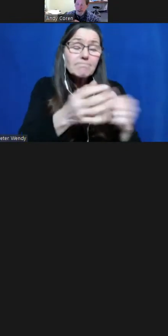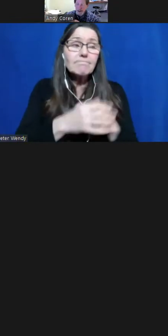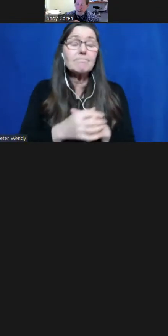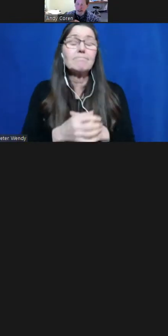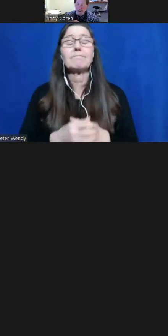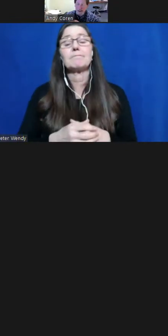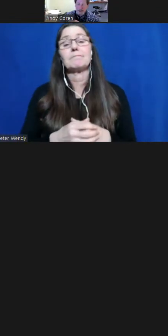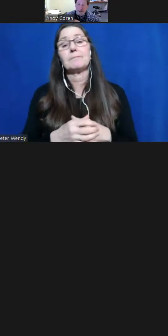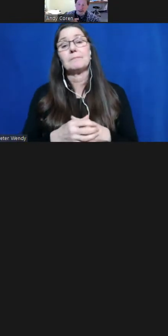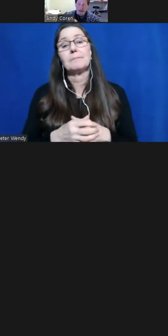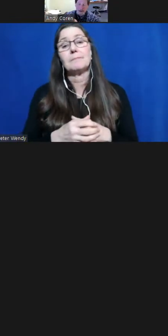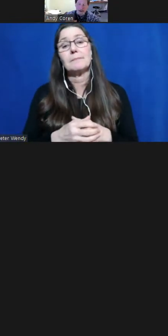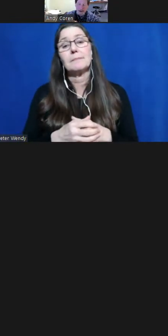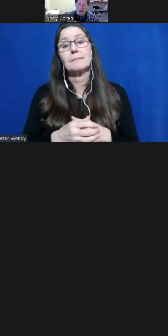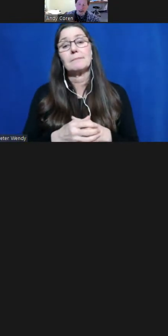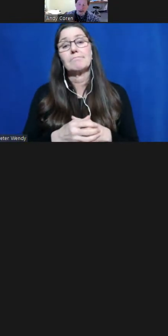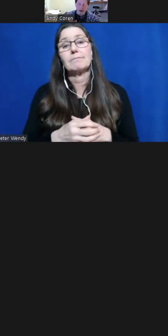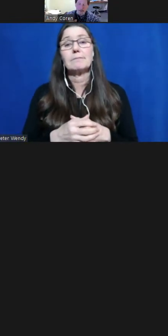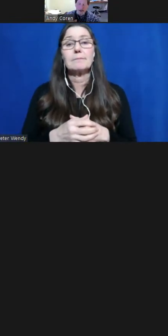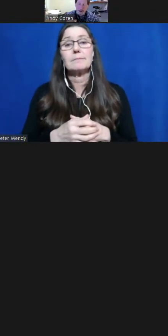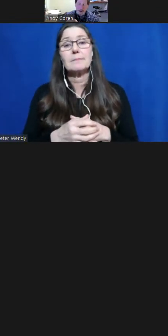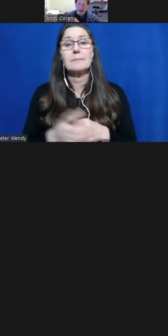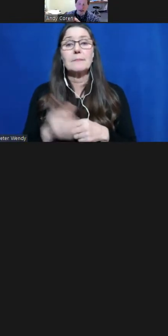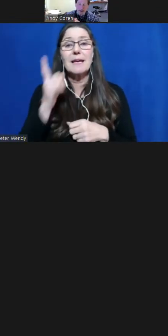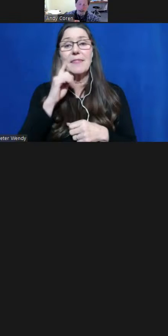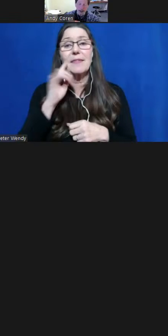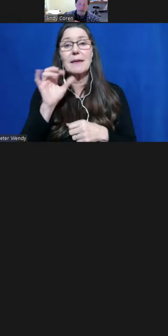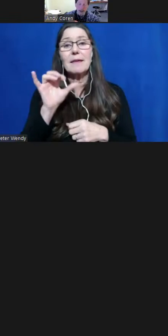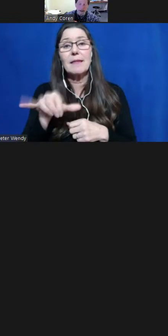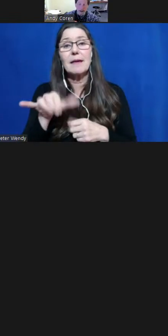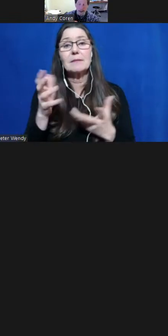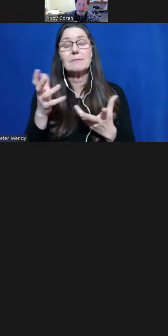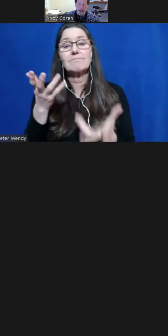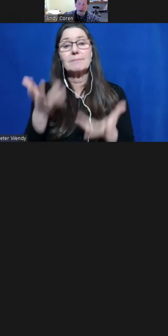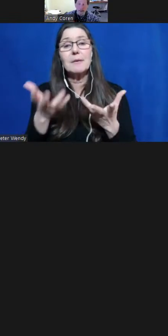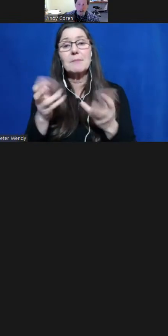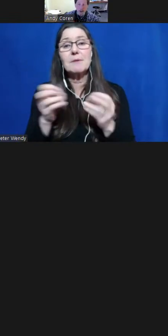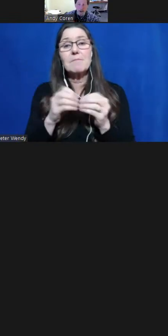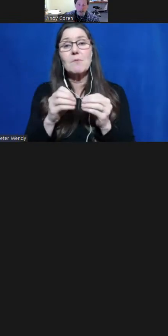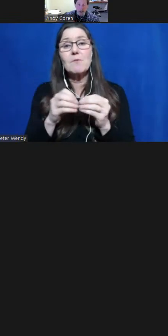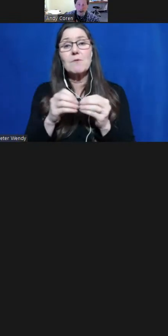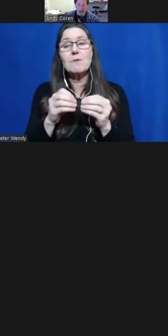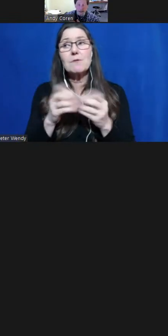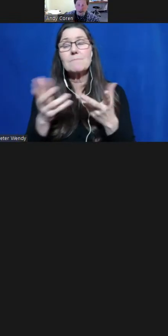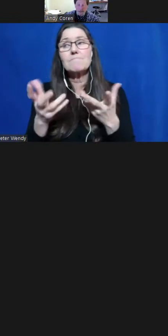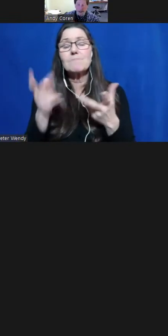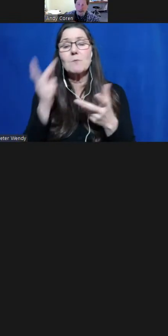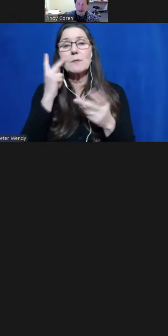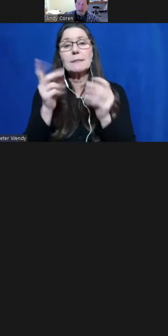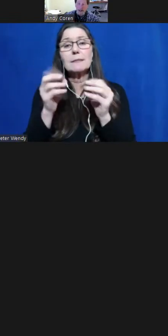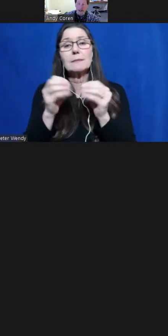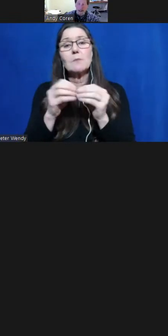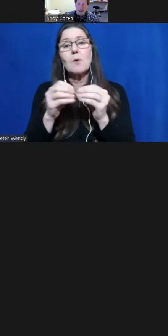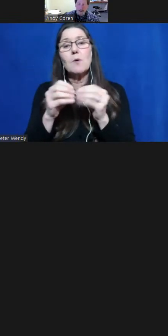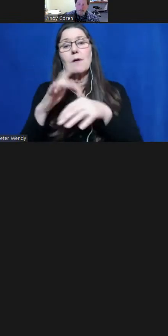And I think that that's probably going to be coming online more and more as we